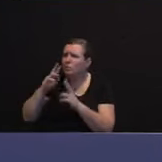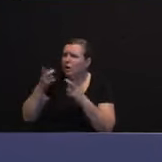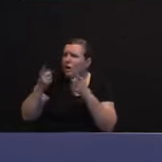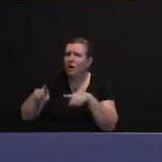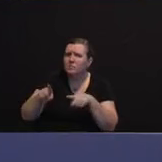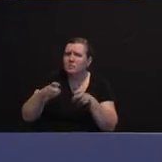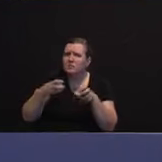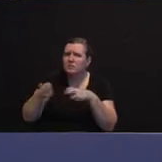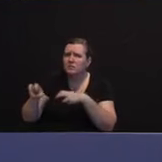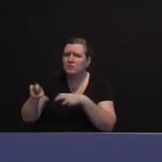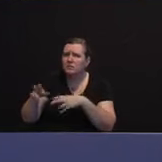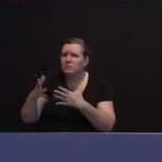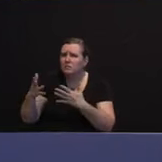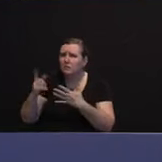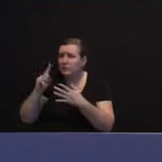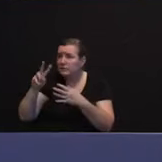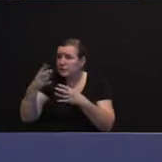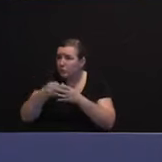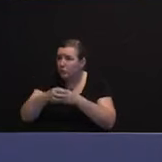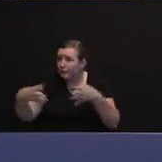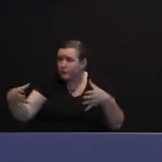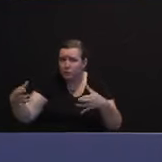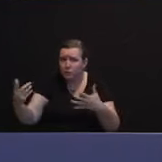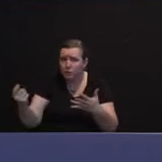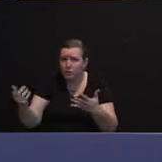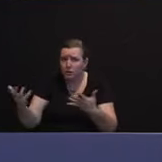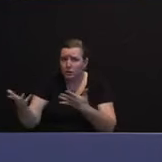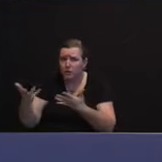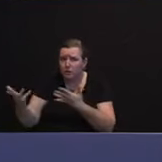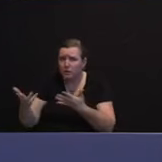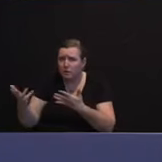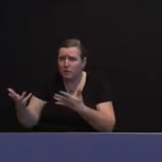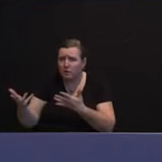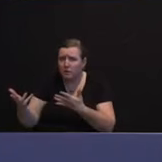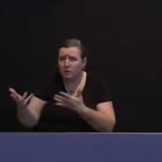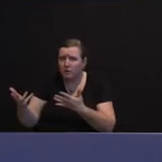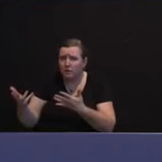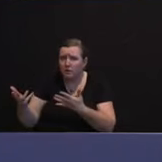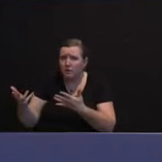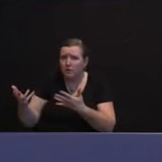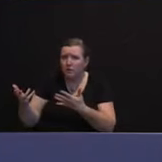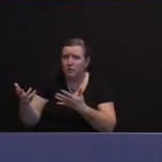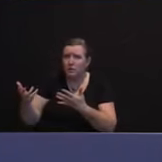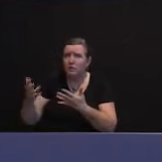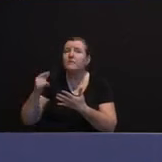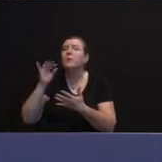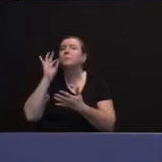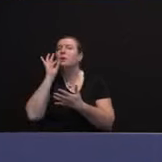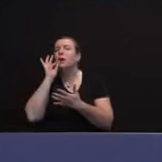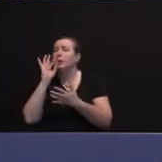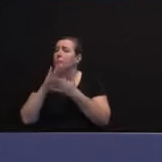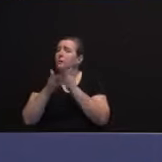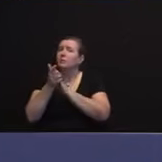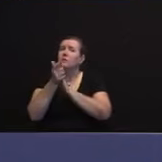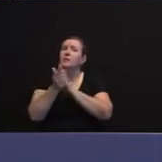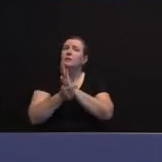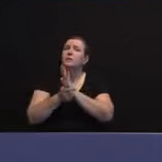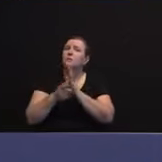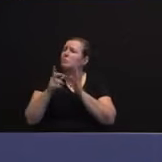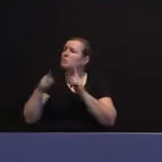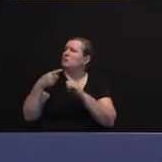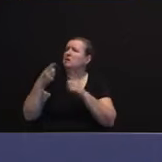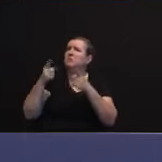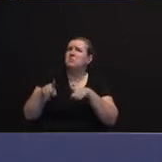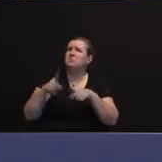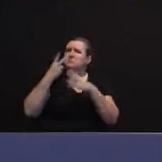diversions at once there were? With marijuana legalization going on, how high should the marijuana be taxed?